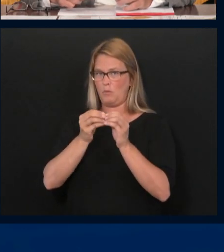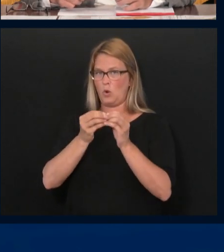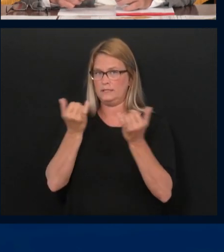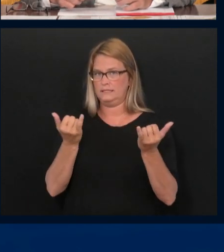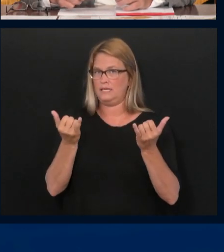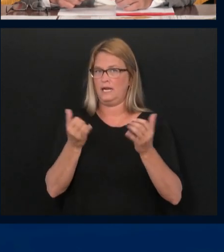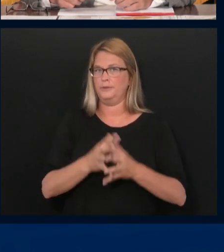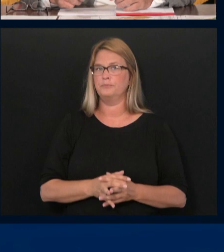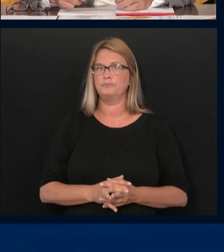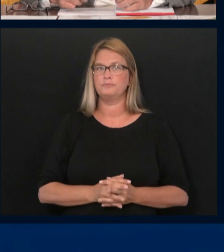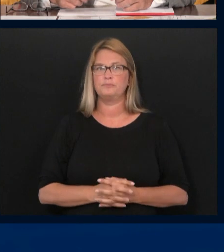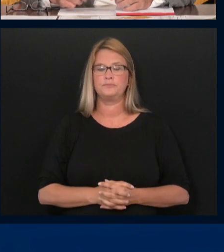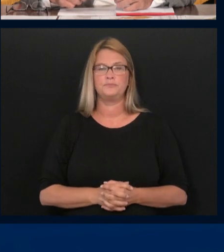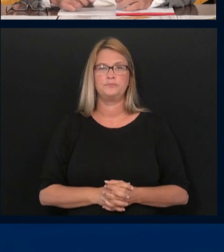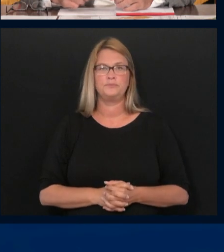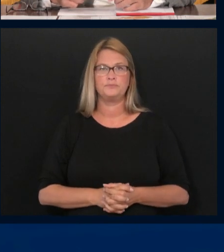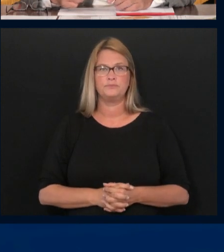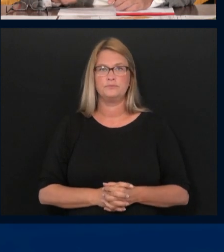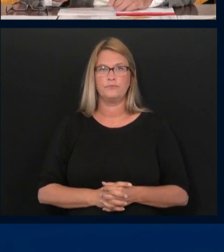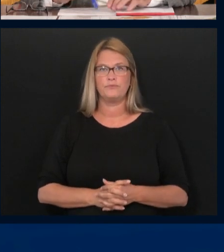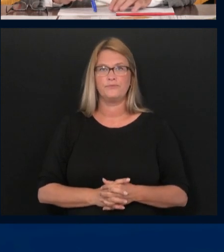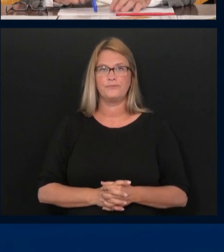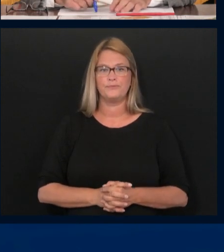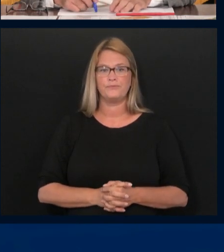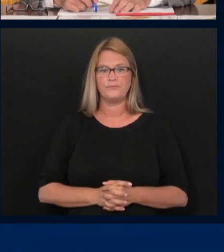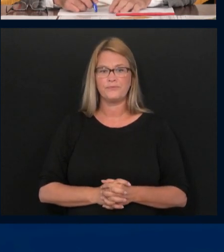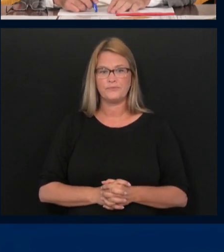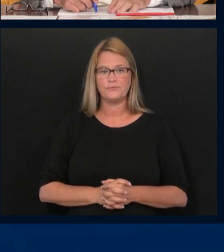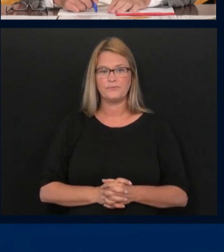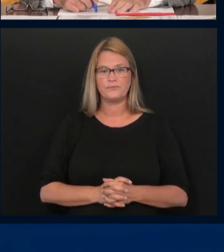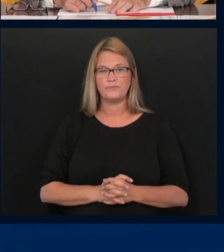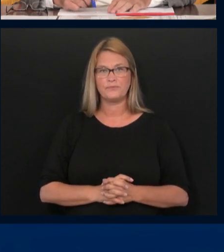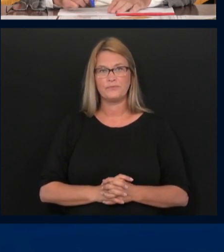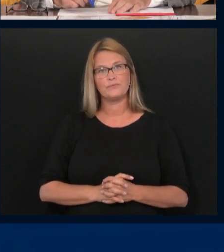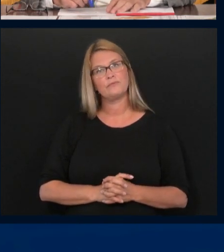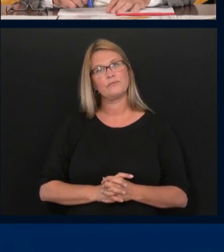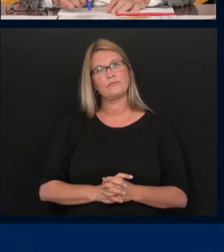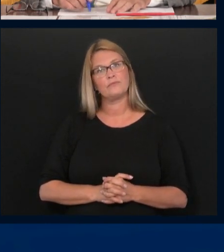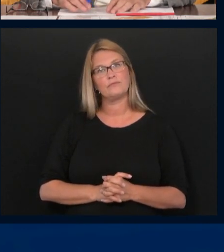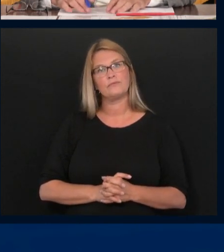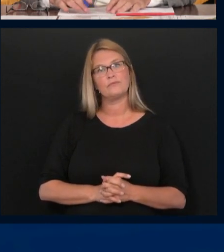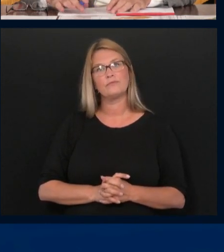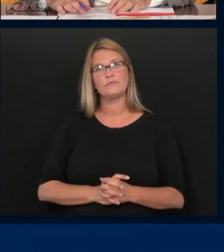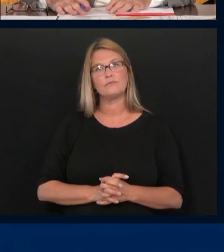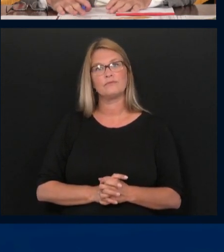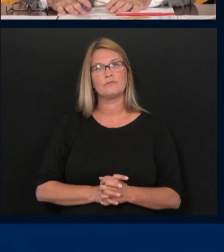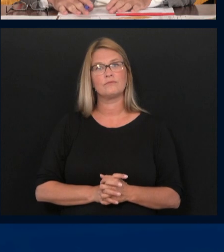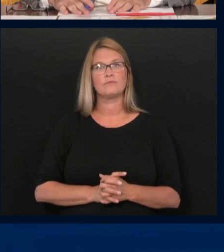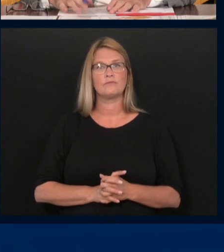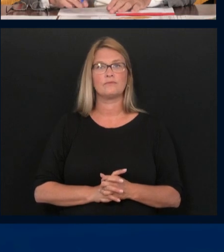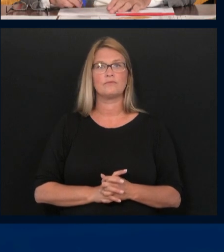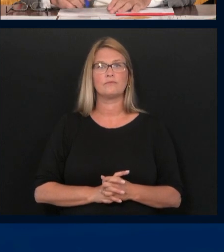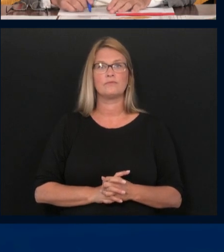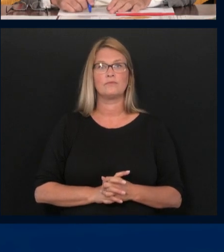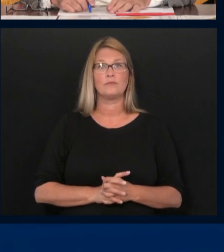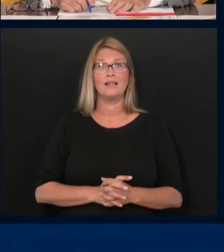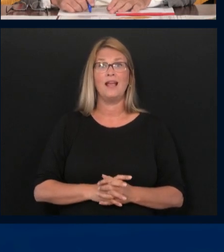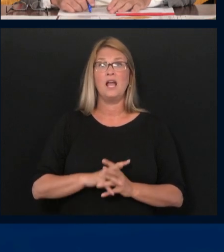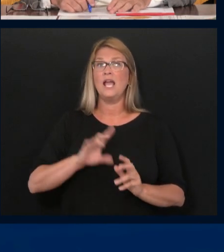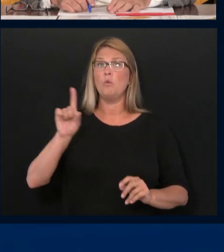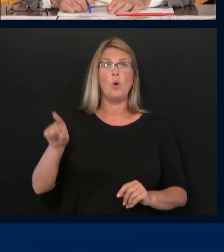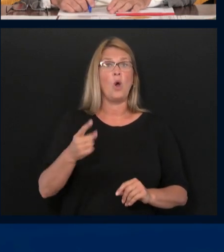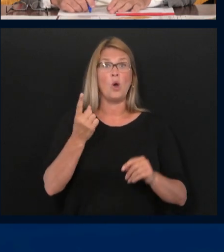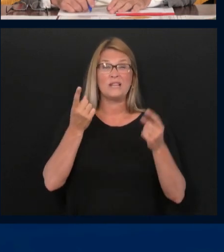today. The bottom line is just this. We're going to do this by appointment